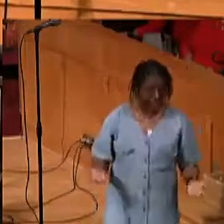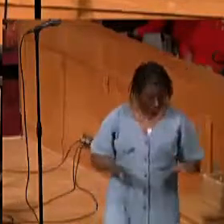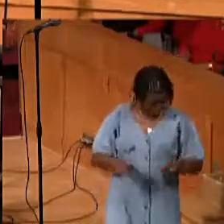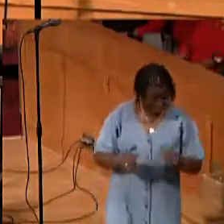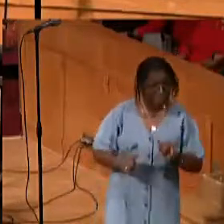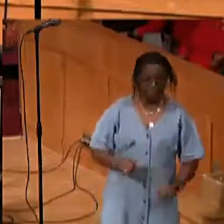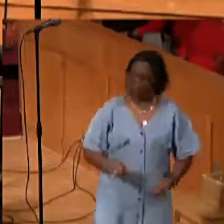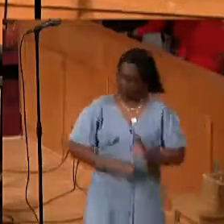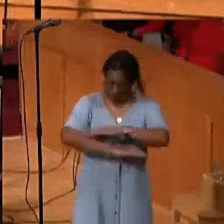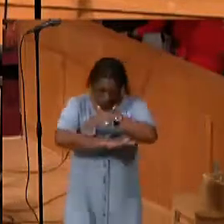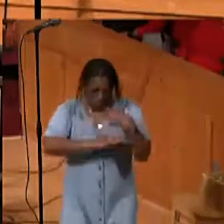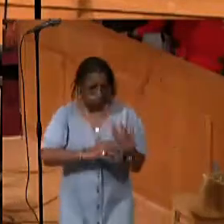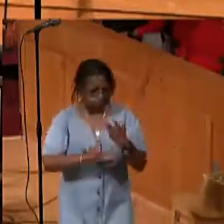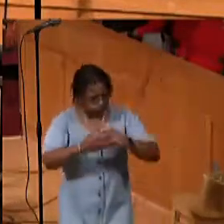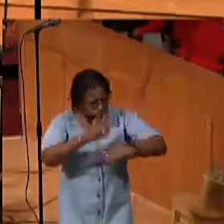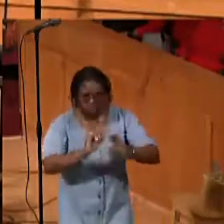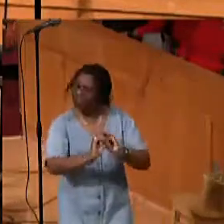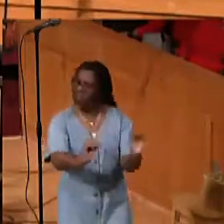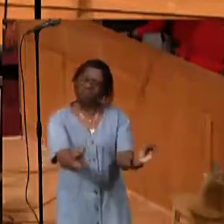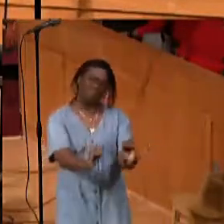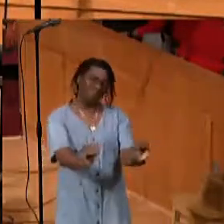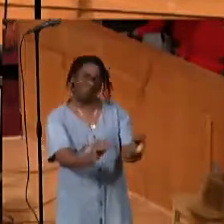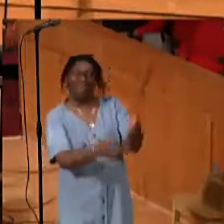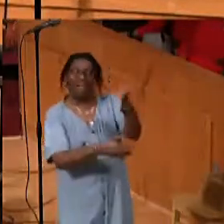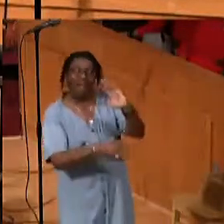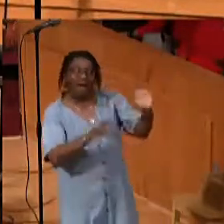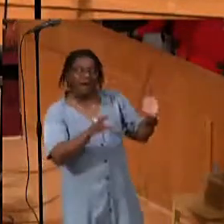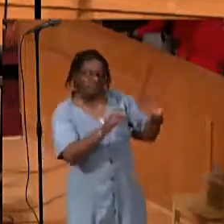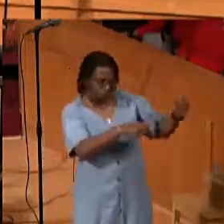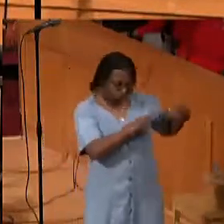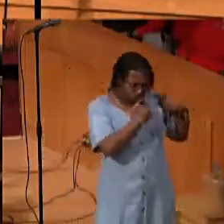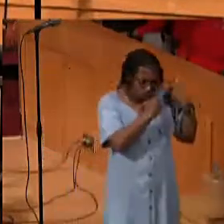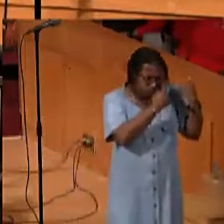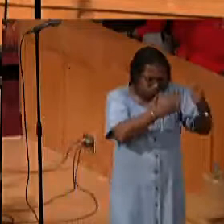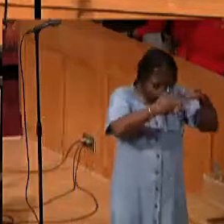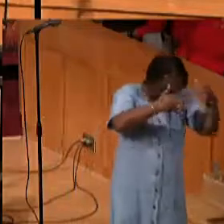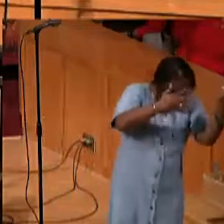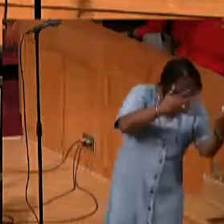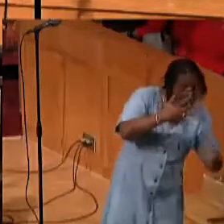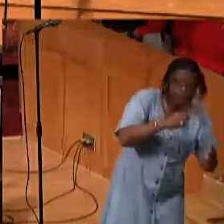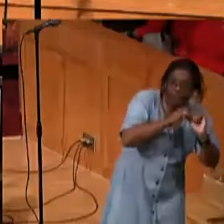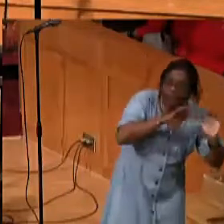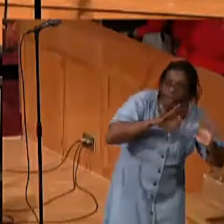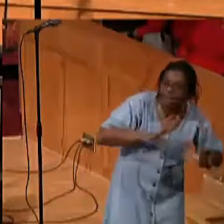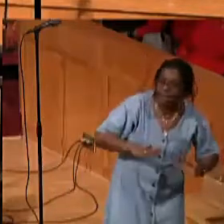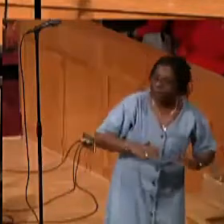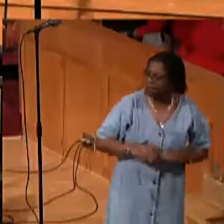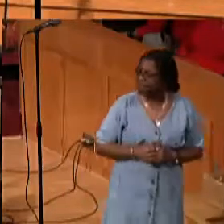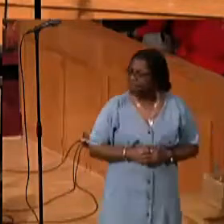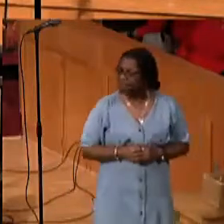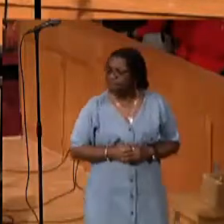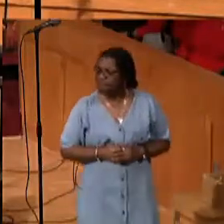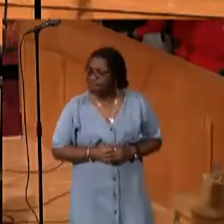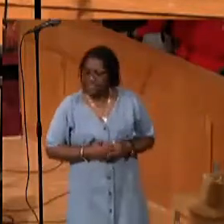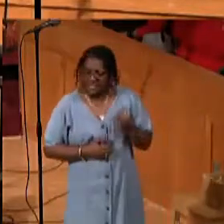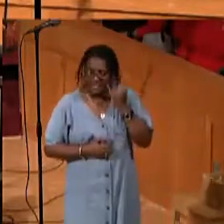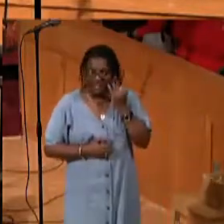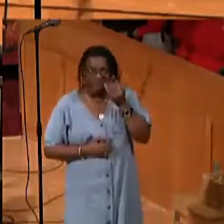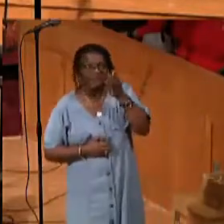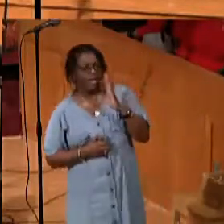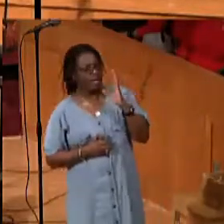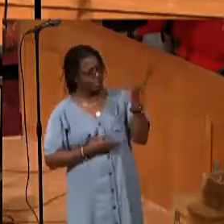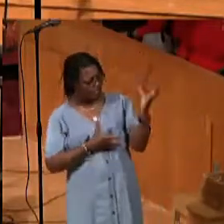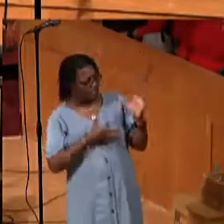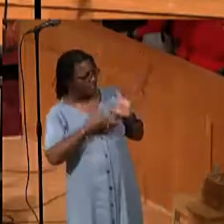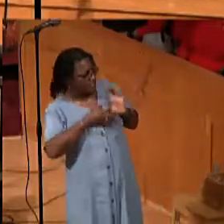enlarge him. You've got to learn how to enlarge him. That had not been for God on in my life. And